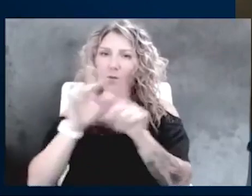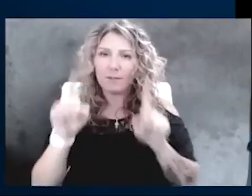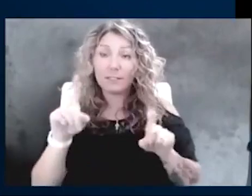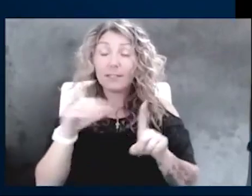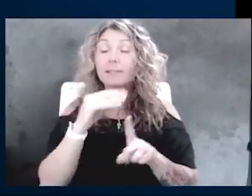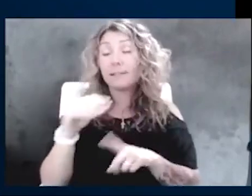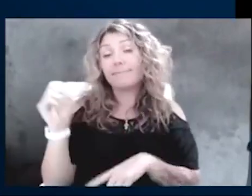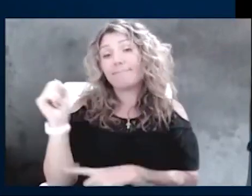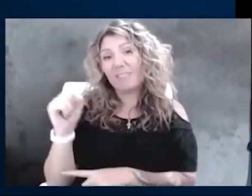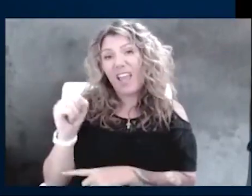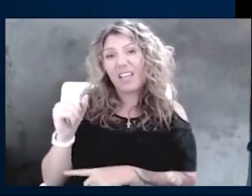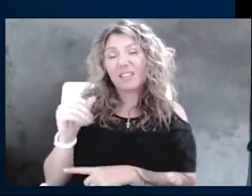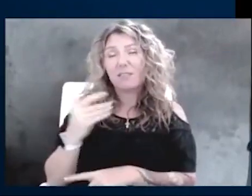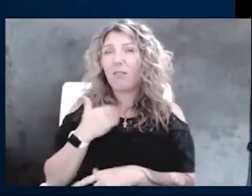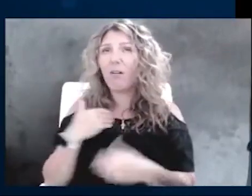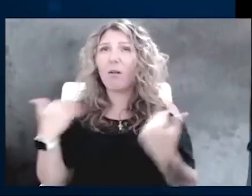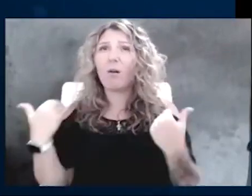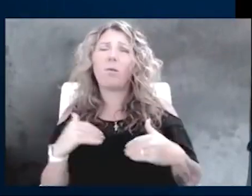punch.